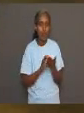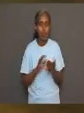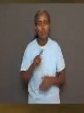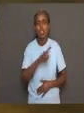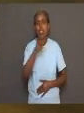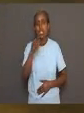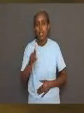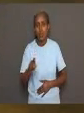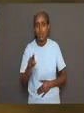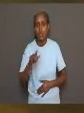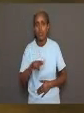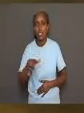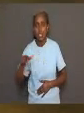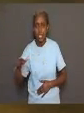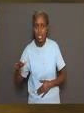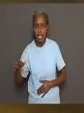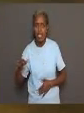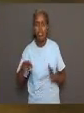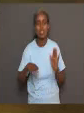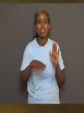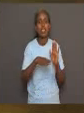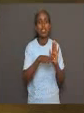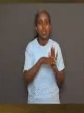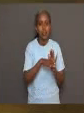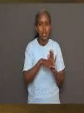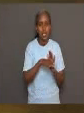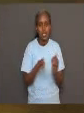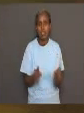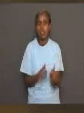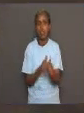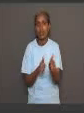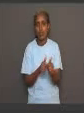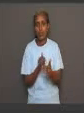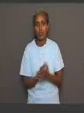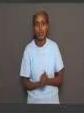of the line is represented as follows.